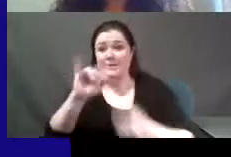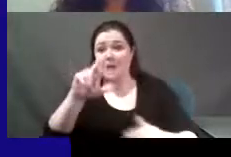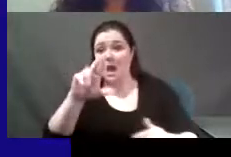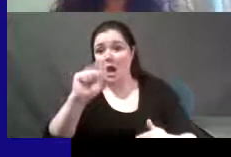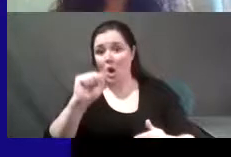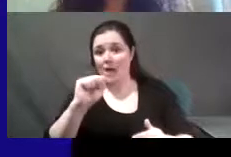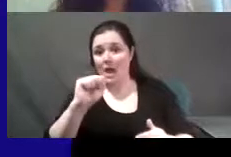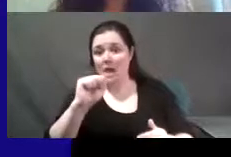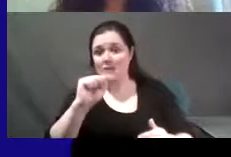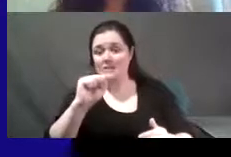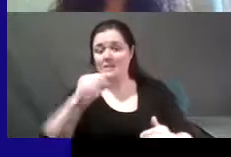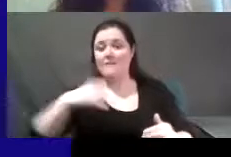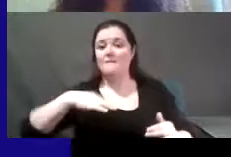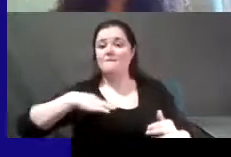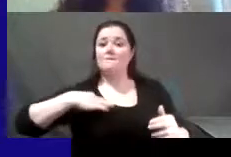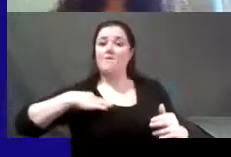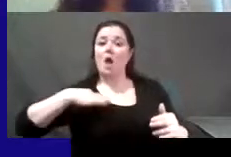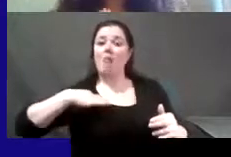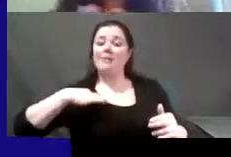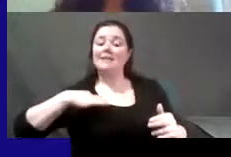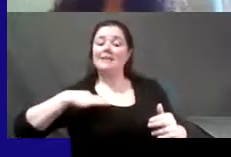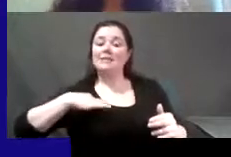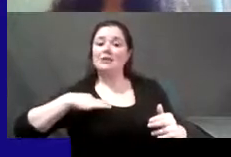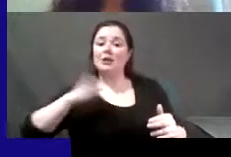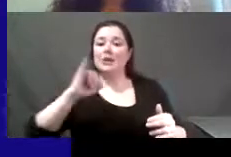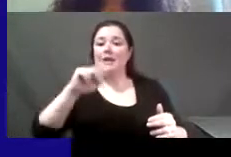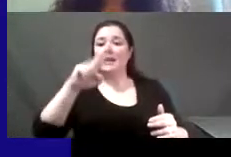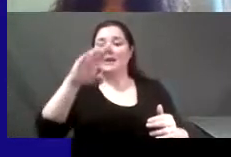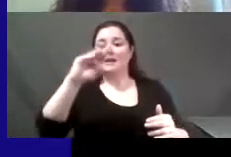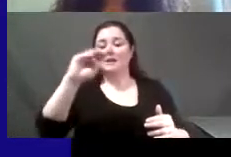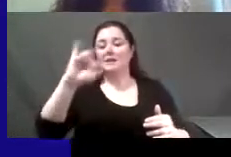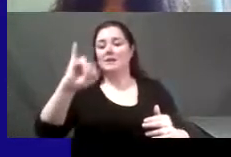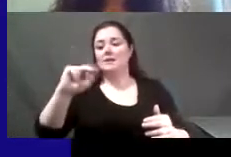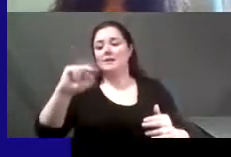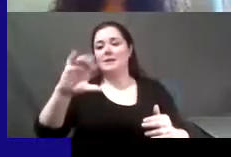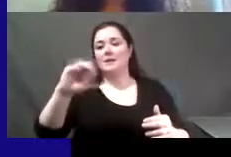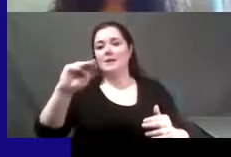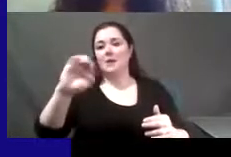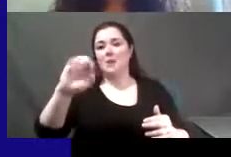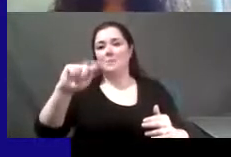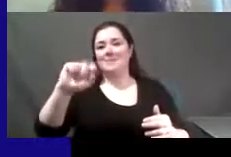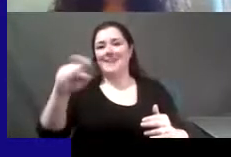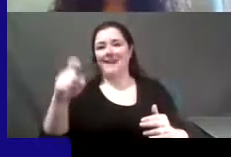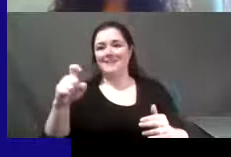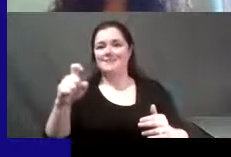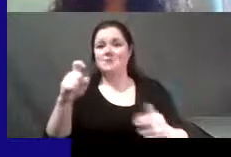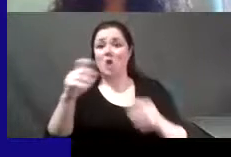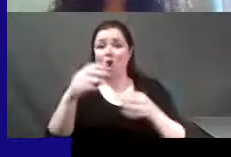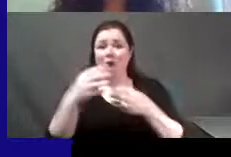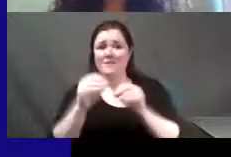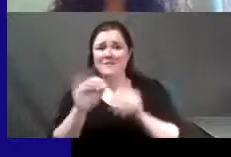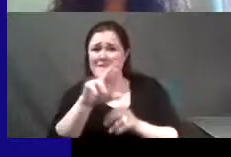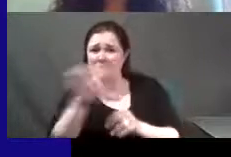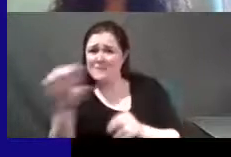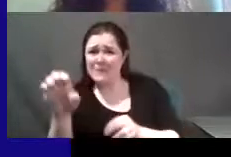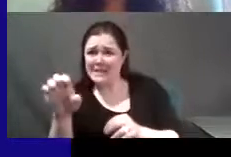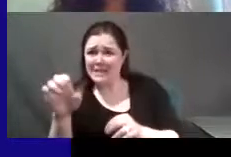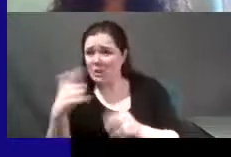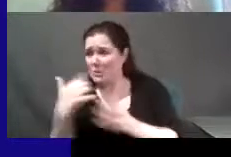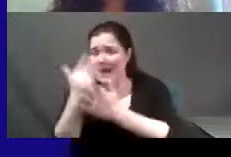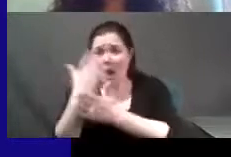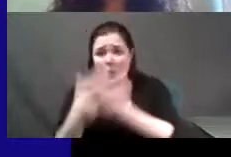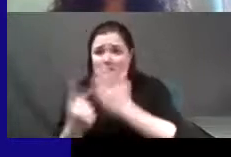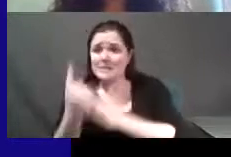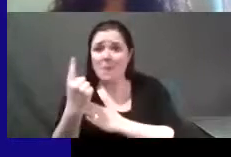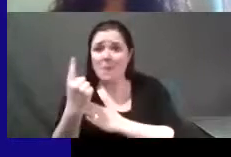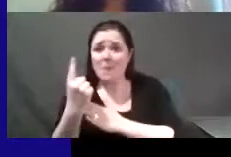Volunteer Income Tax Assistance Office, it's free to do. You can go and help someone get an appointment or tell someone where they can